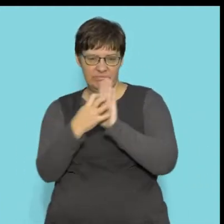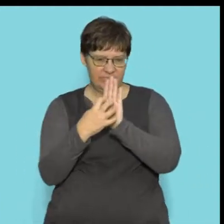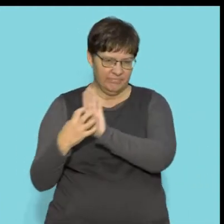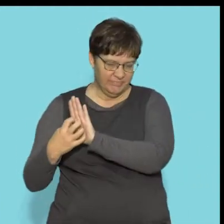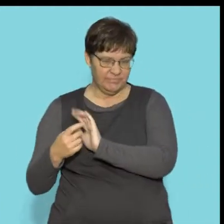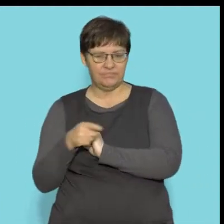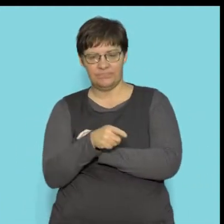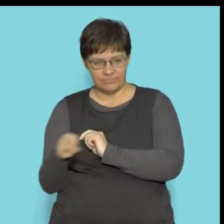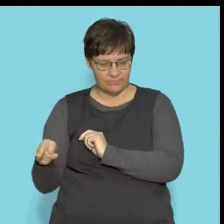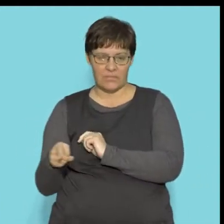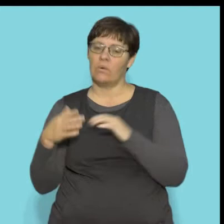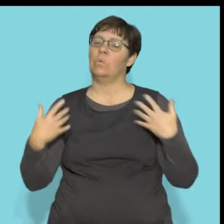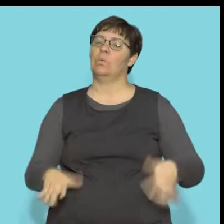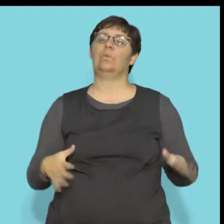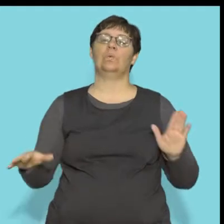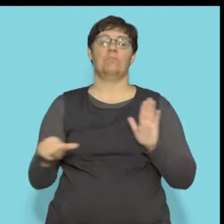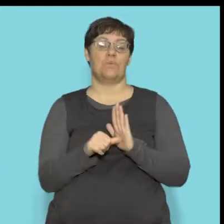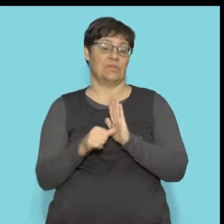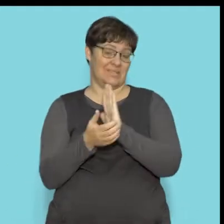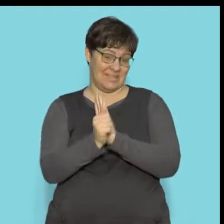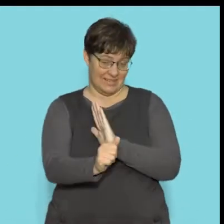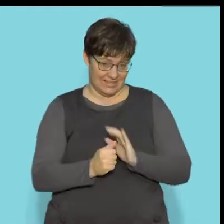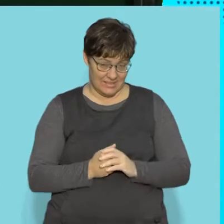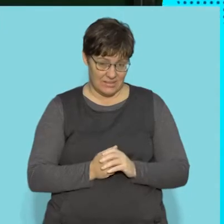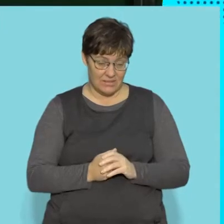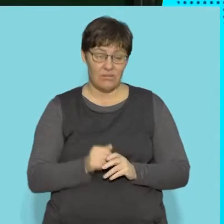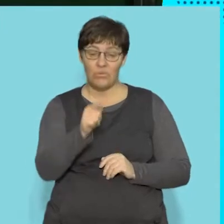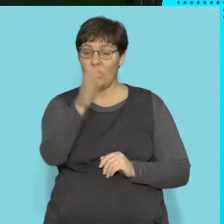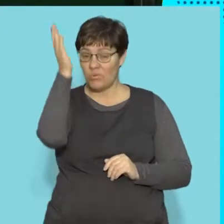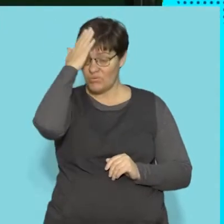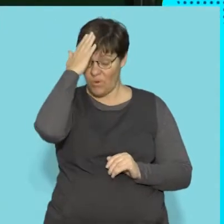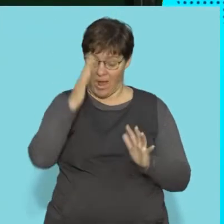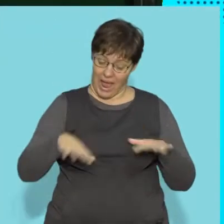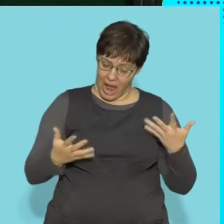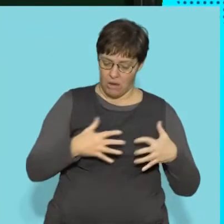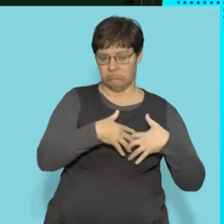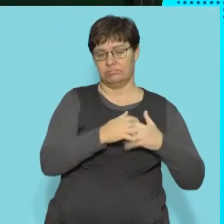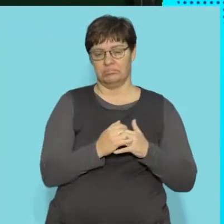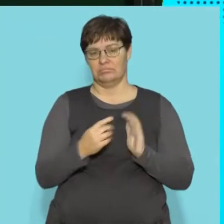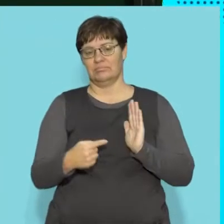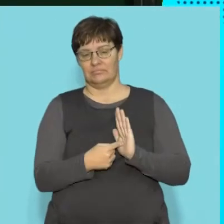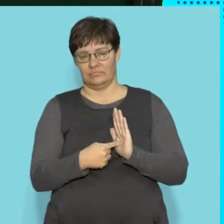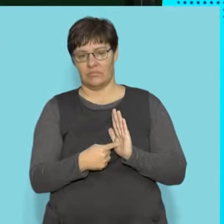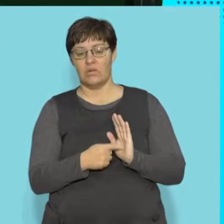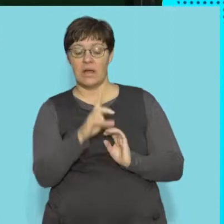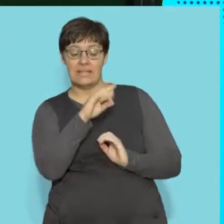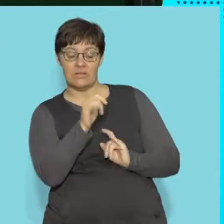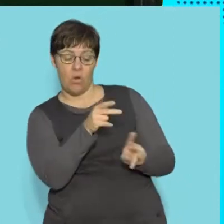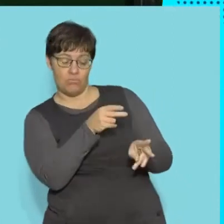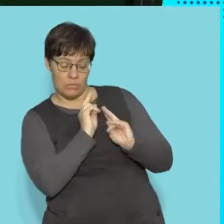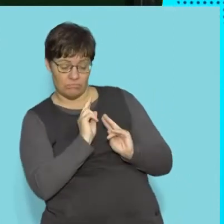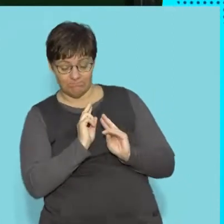graphs. These are hugely important skills that you need to know to answer data